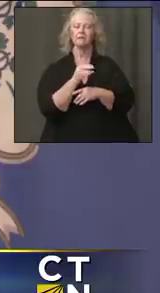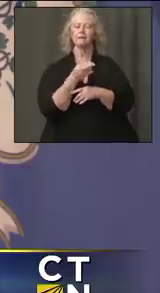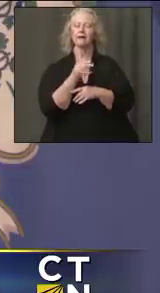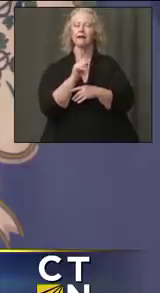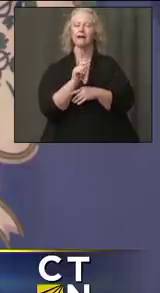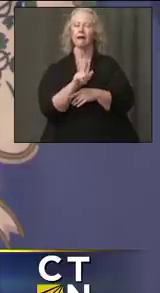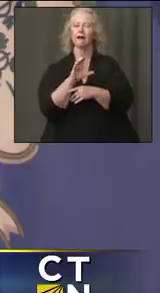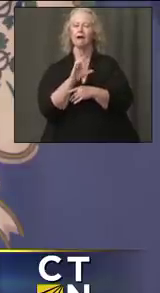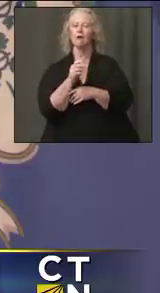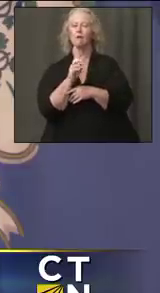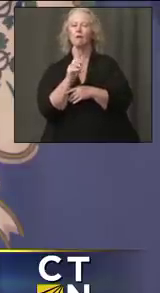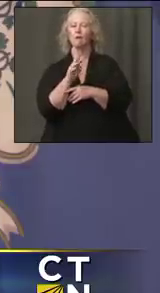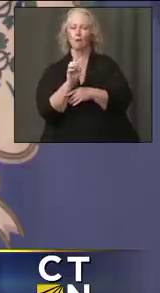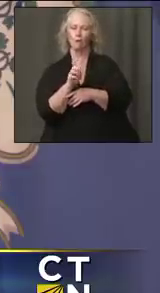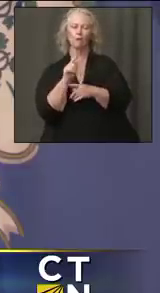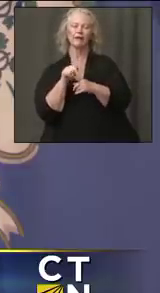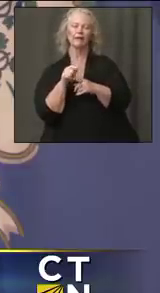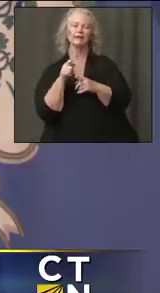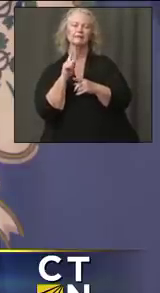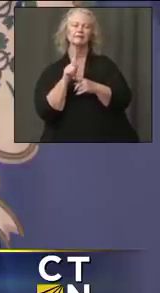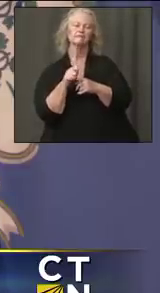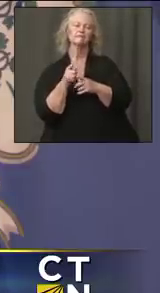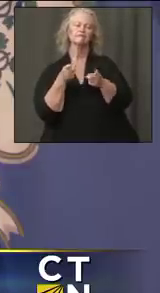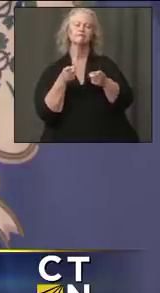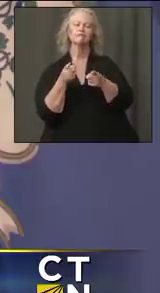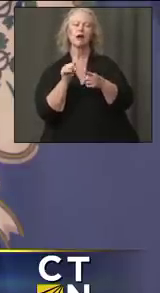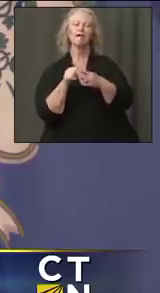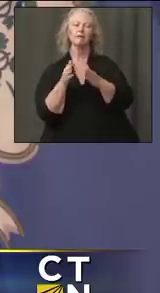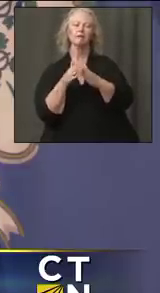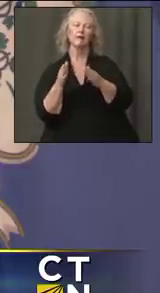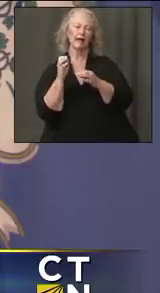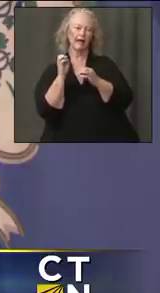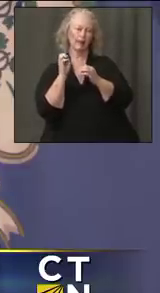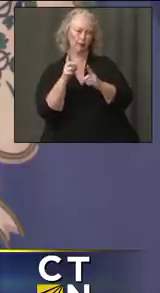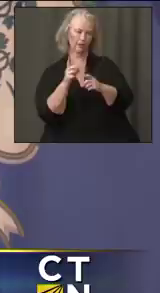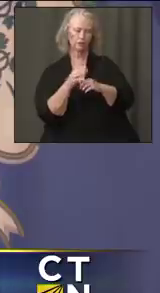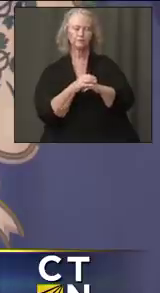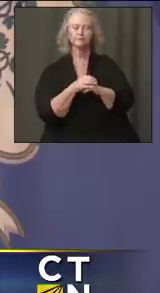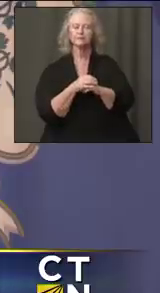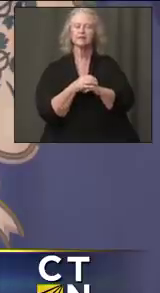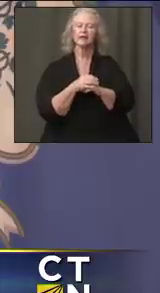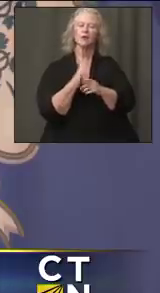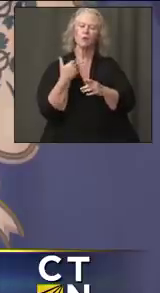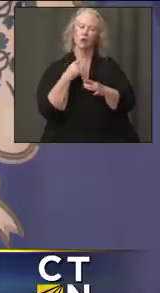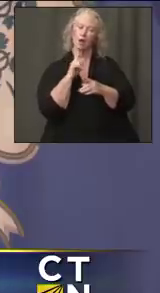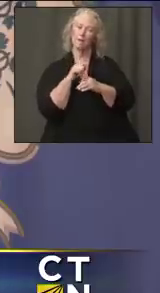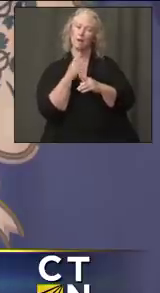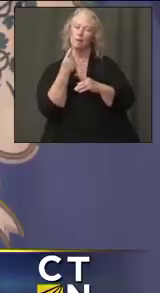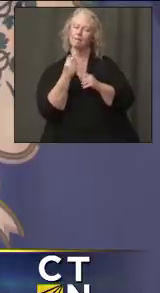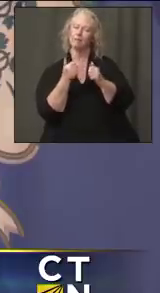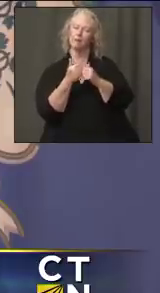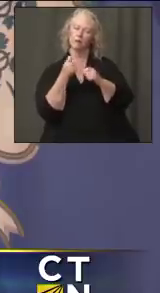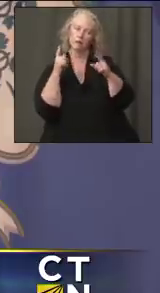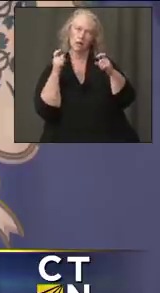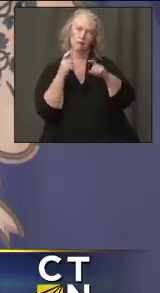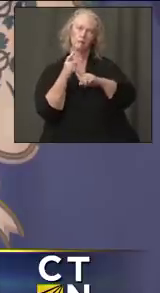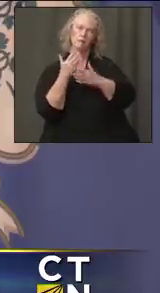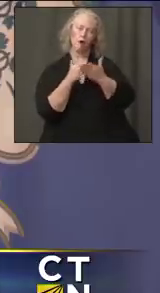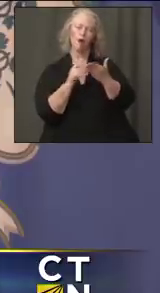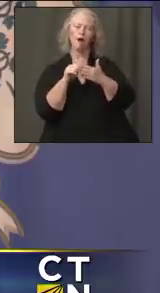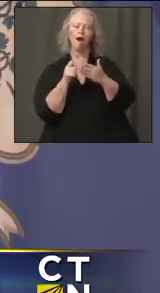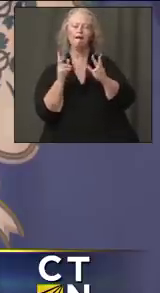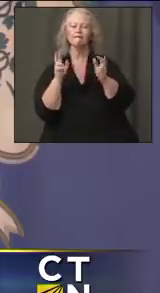Commissioner of Education. Since today, we want to talk to you a little bit about probably one of the most complicated pieces of the